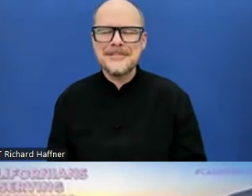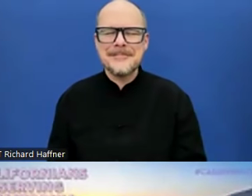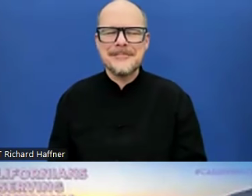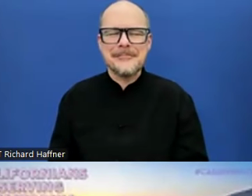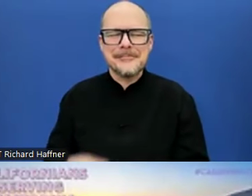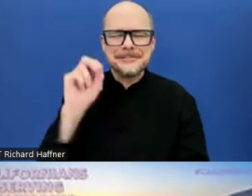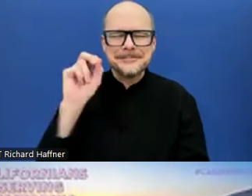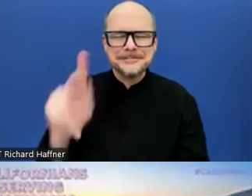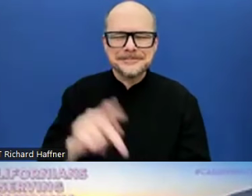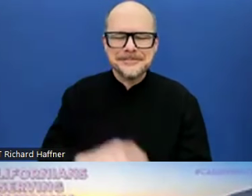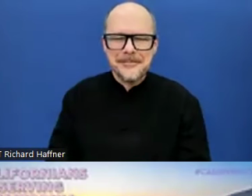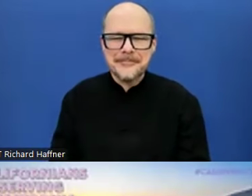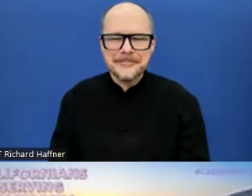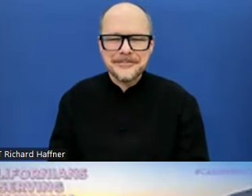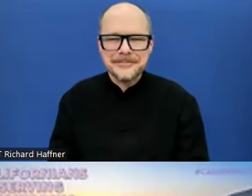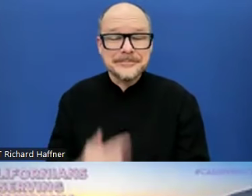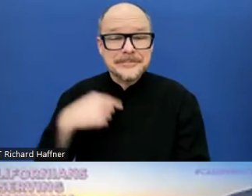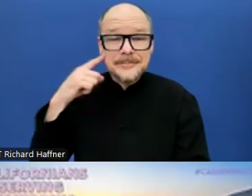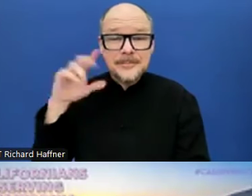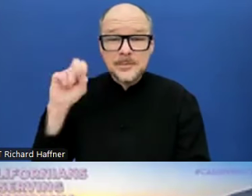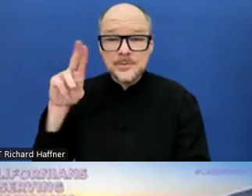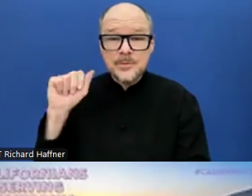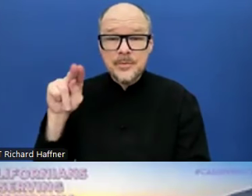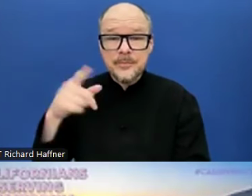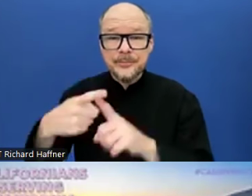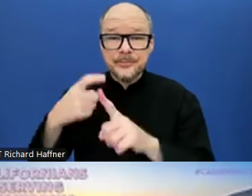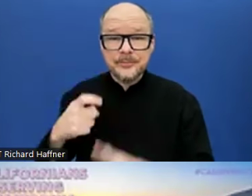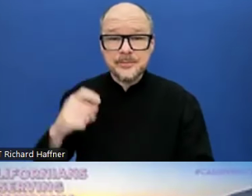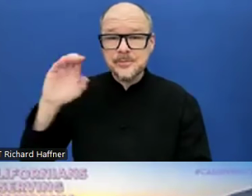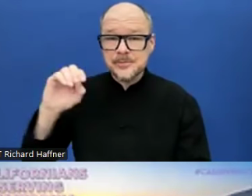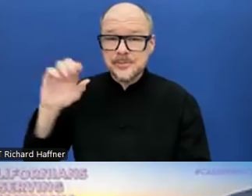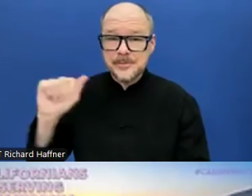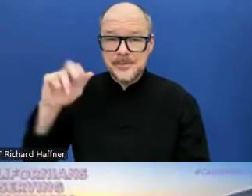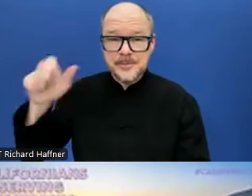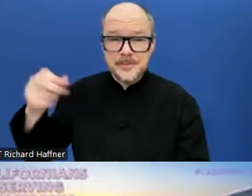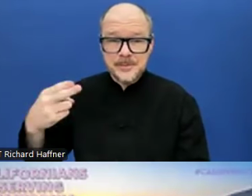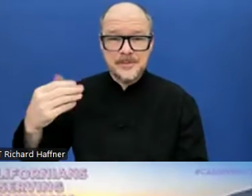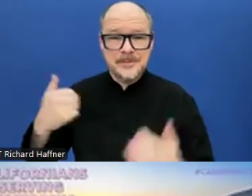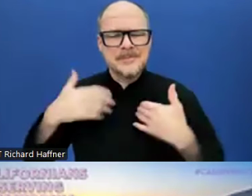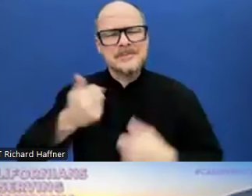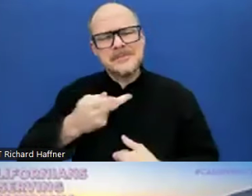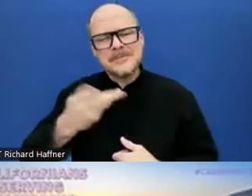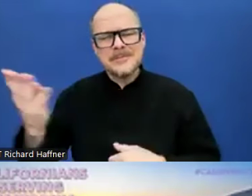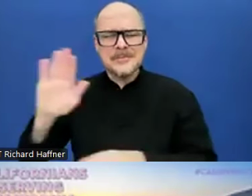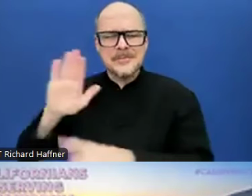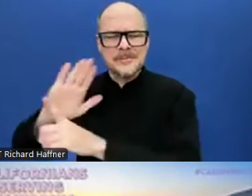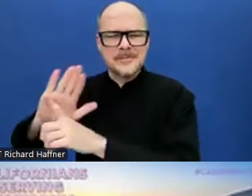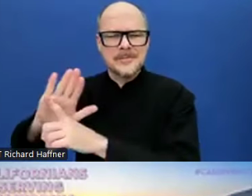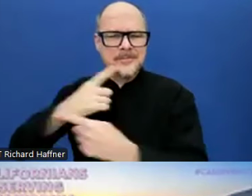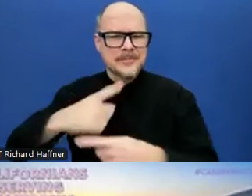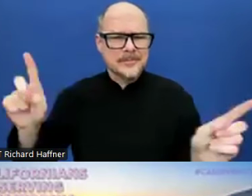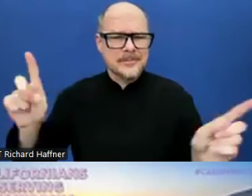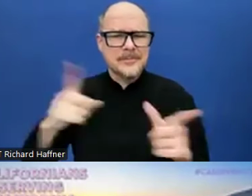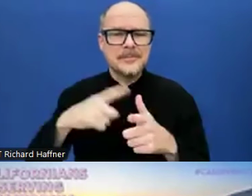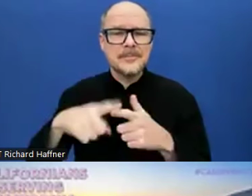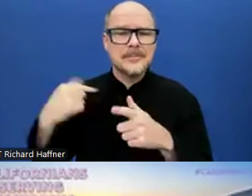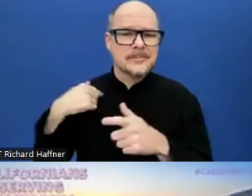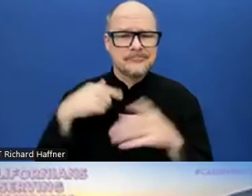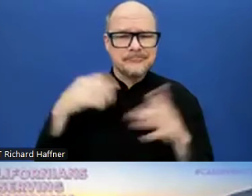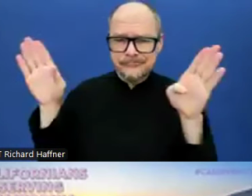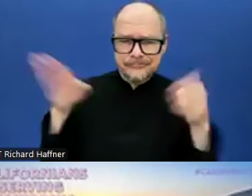Okay, and now I think Susan from OAH has a few OAH announcements, and then we will dive into the agenda at hand.